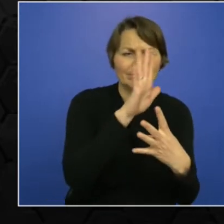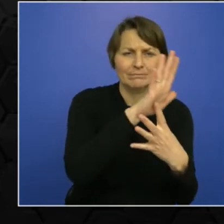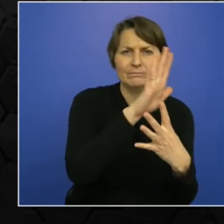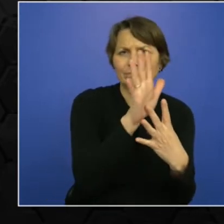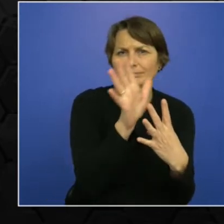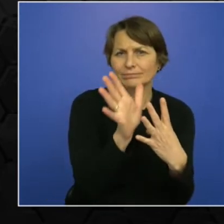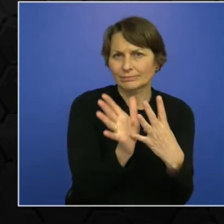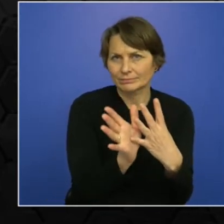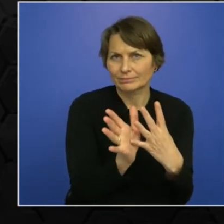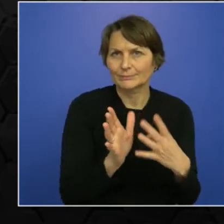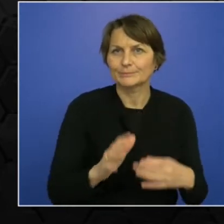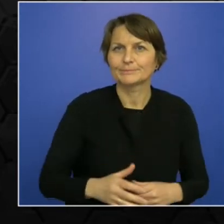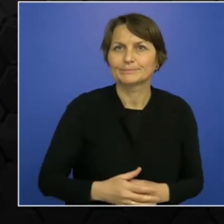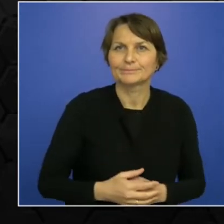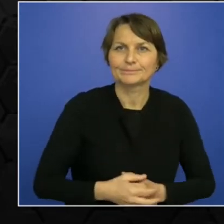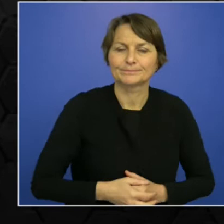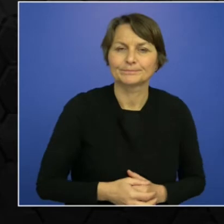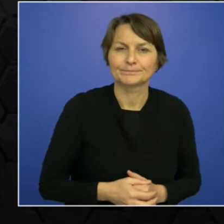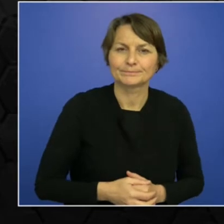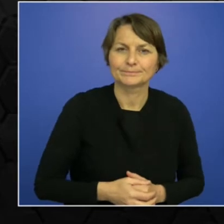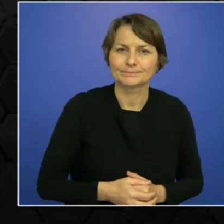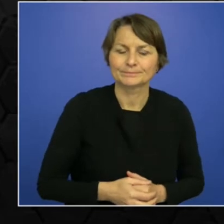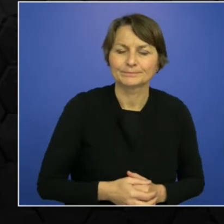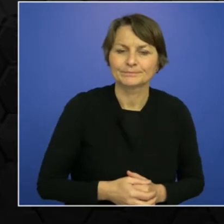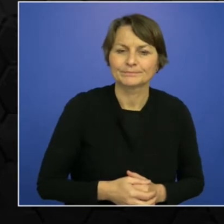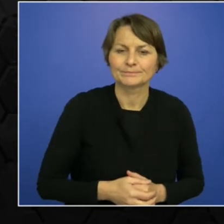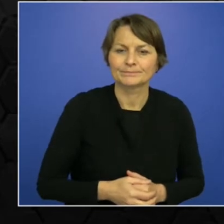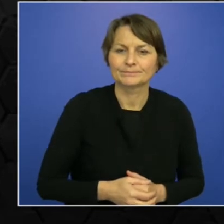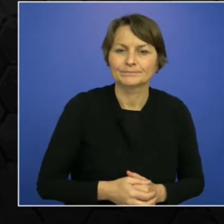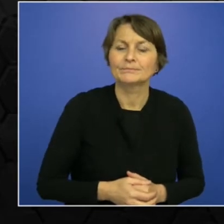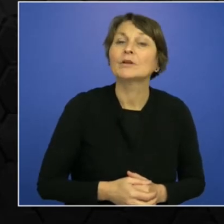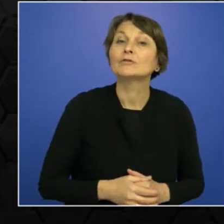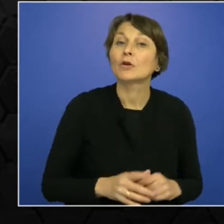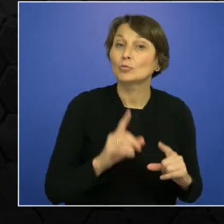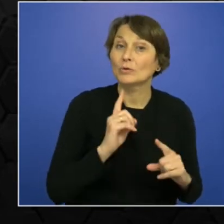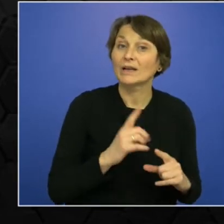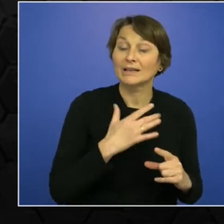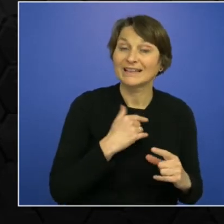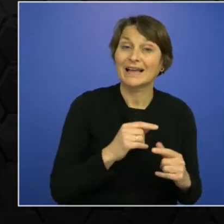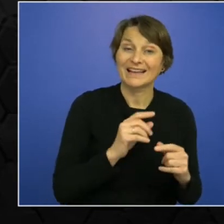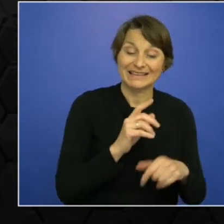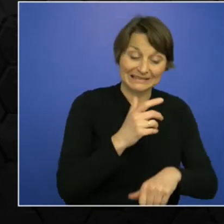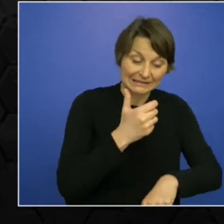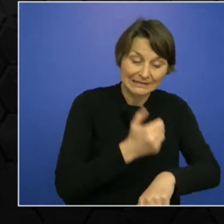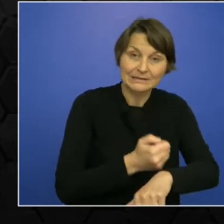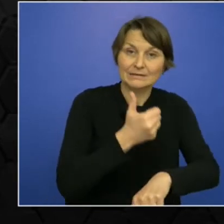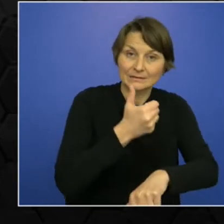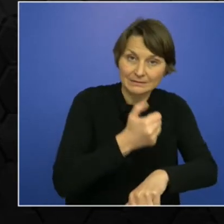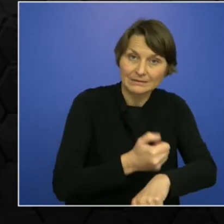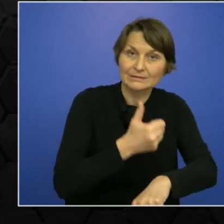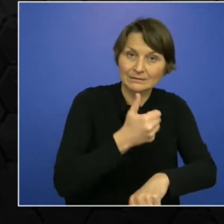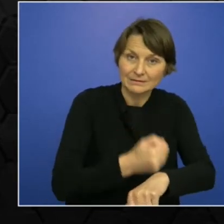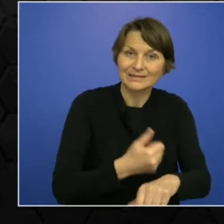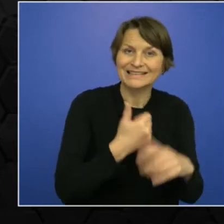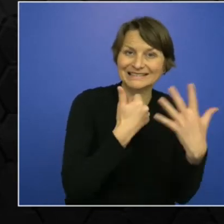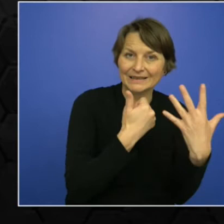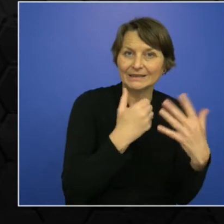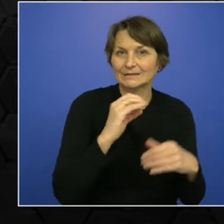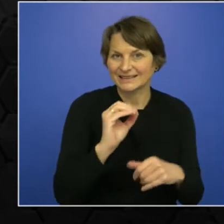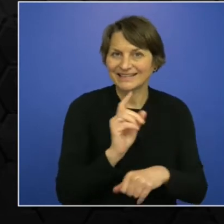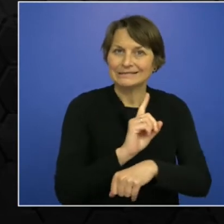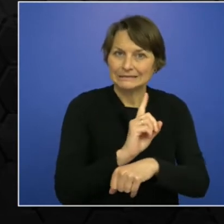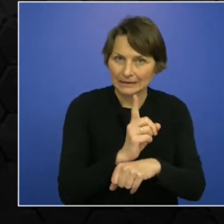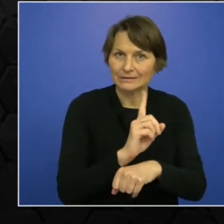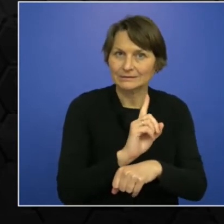in our case, our default amount of time was 60 seconds. So every example for our data set was